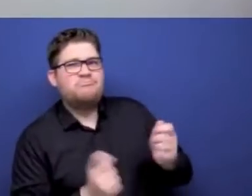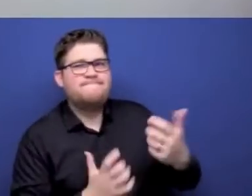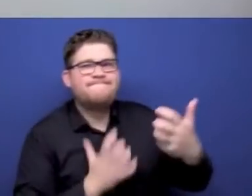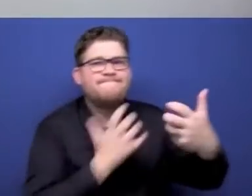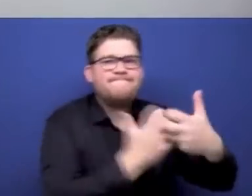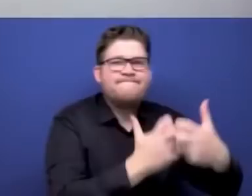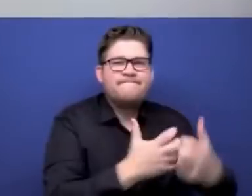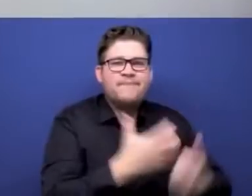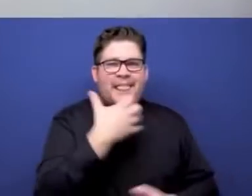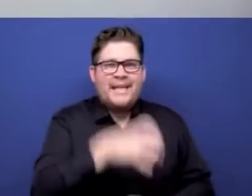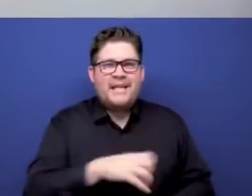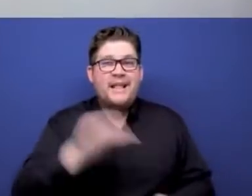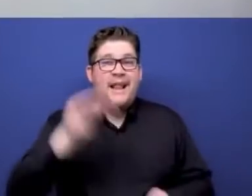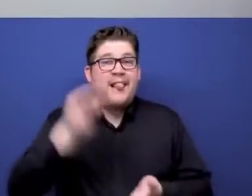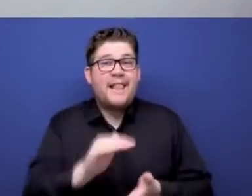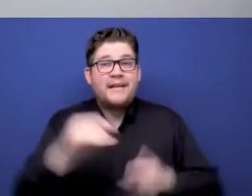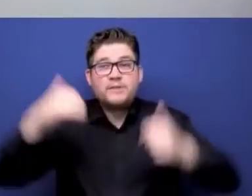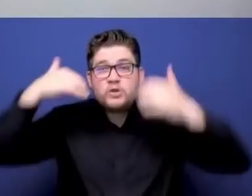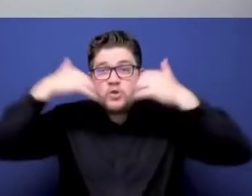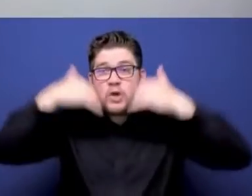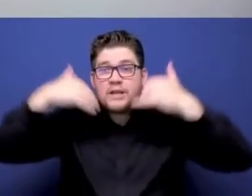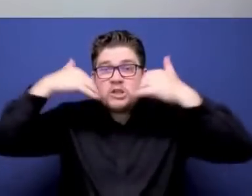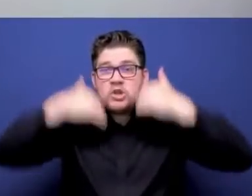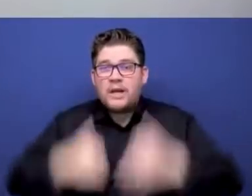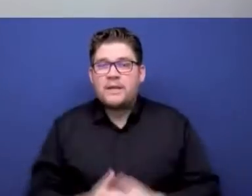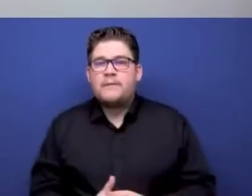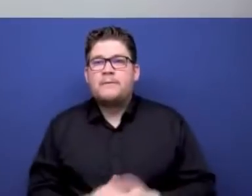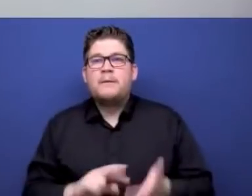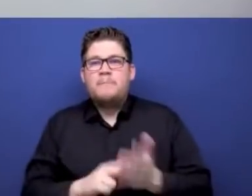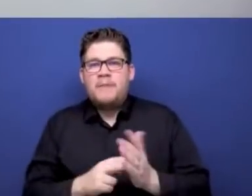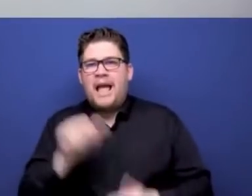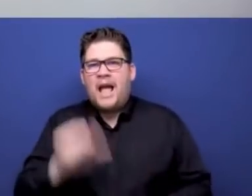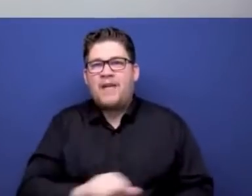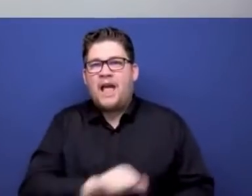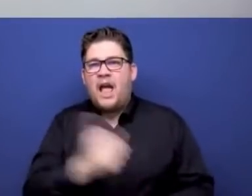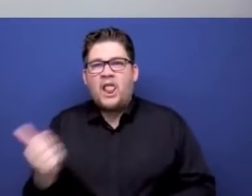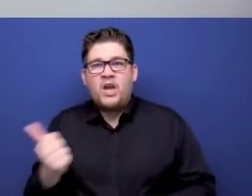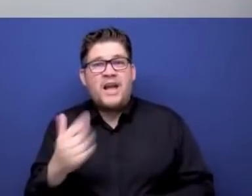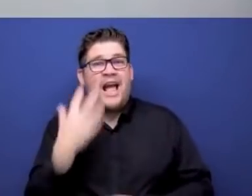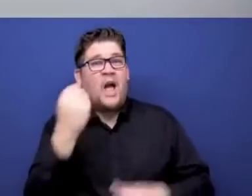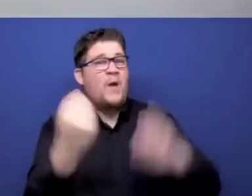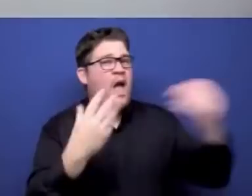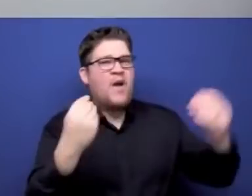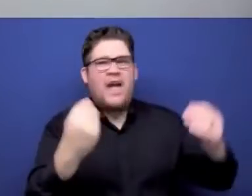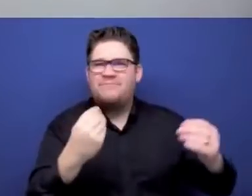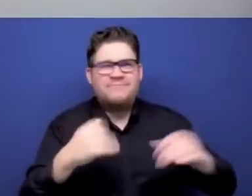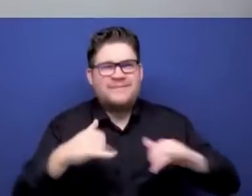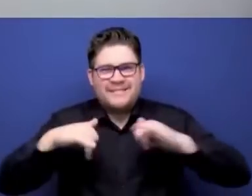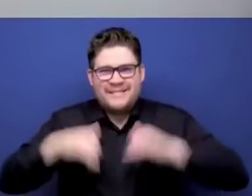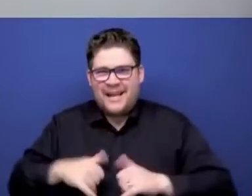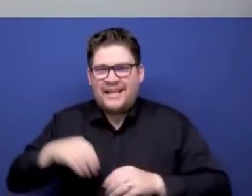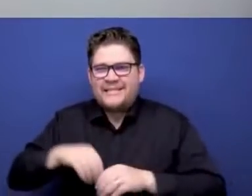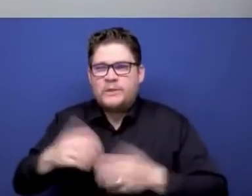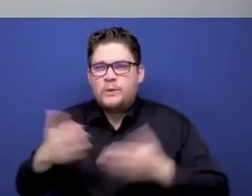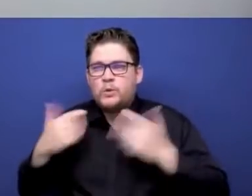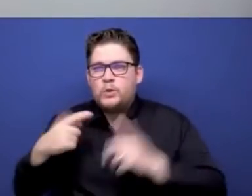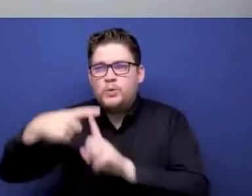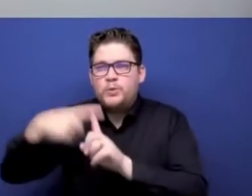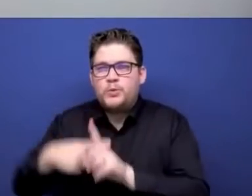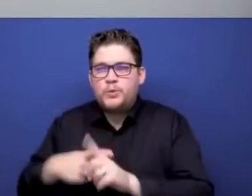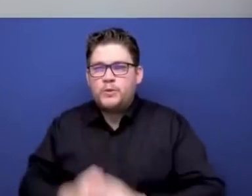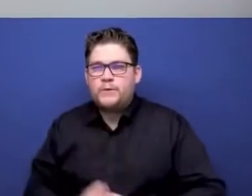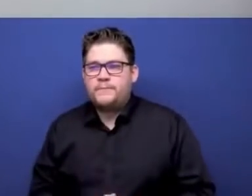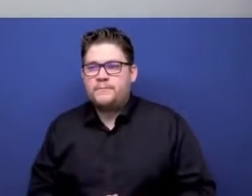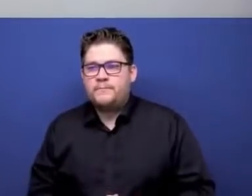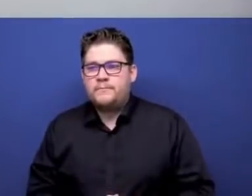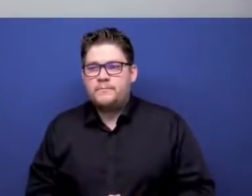cool ourselves down. As well, people with chronic conditions that increase the workload on the heart and lungs.